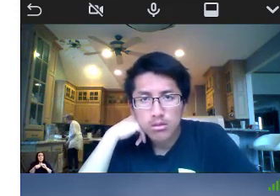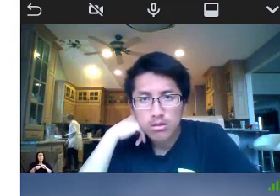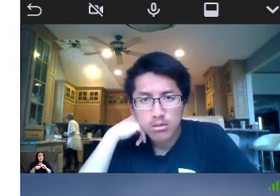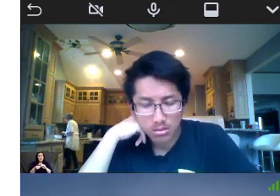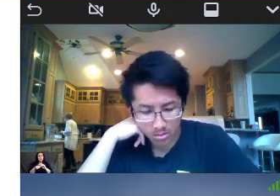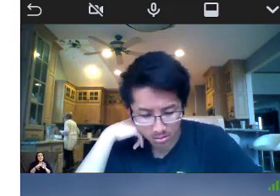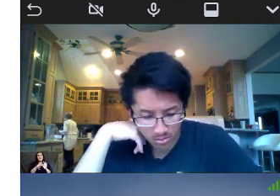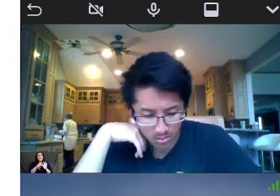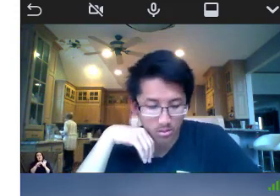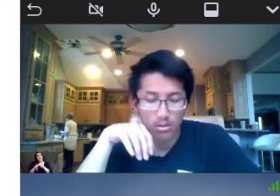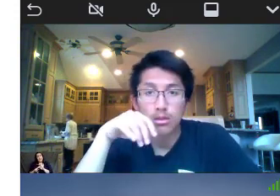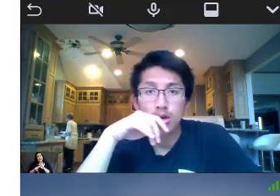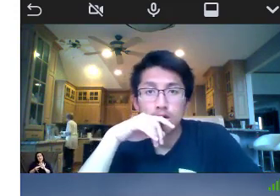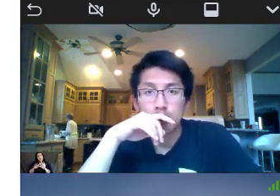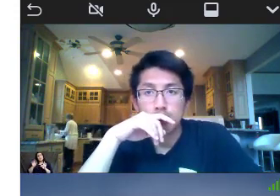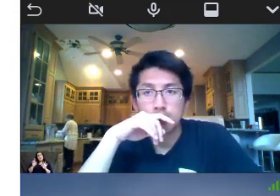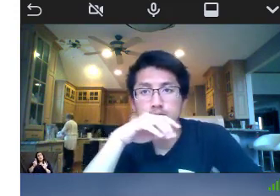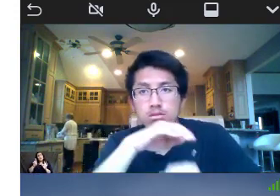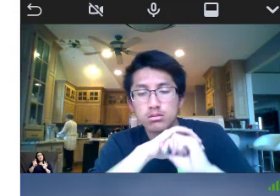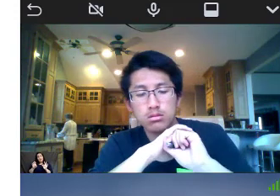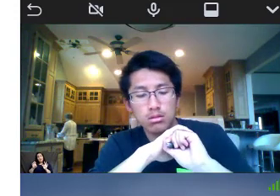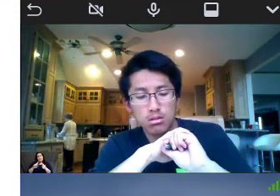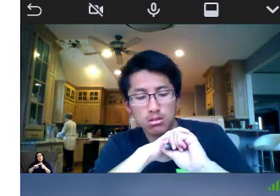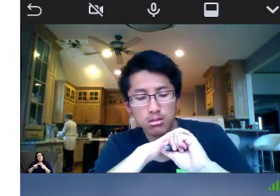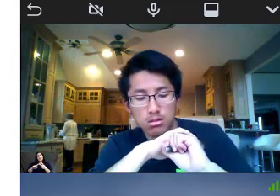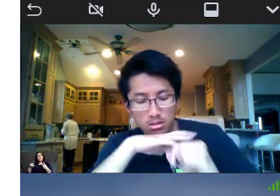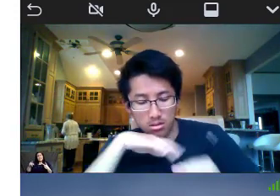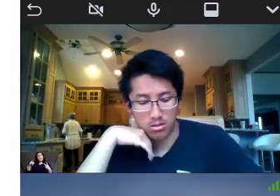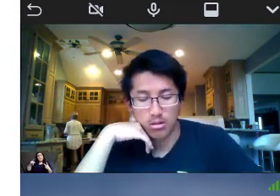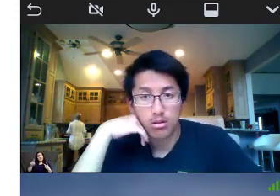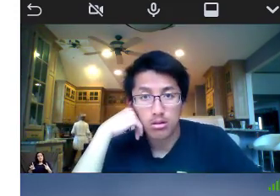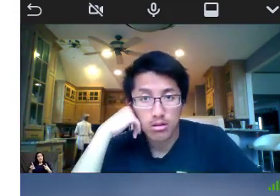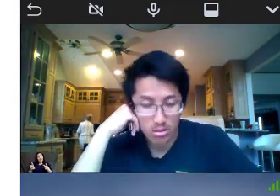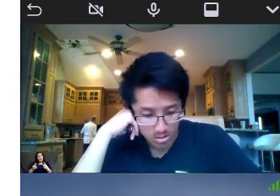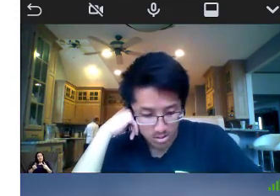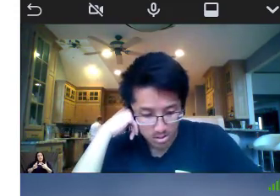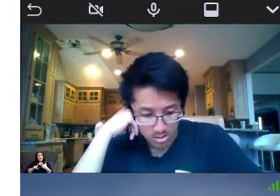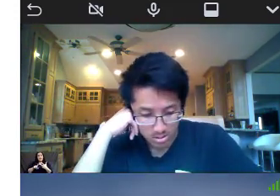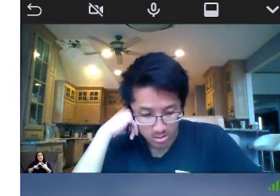the Prandtl number, and the position on the plate.